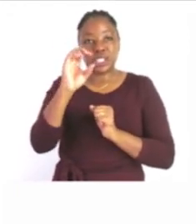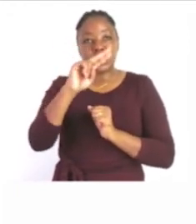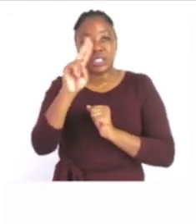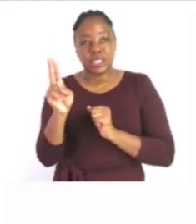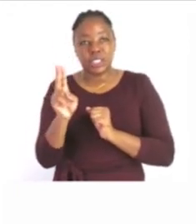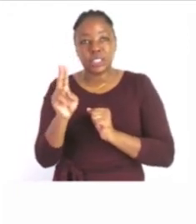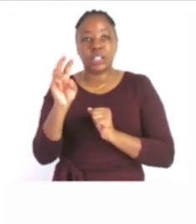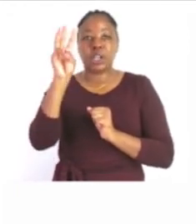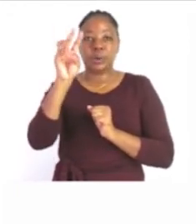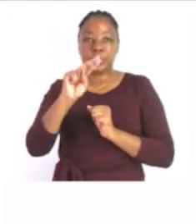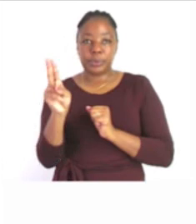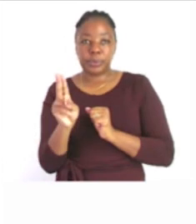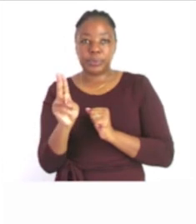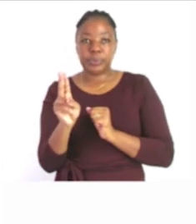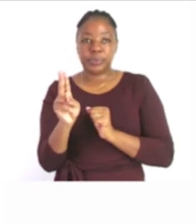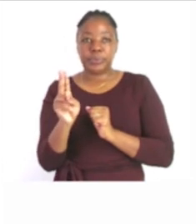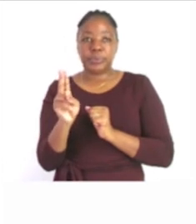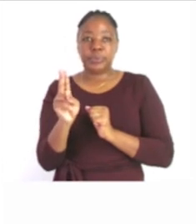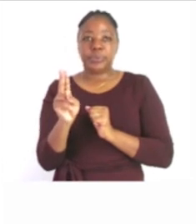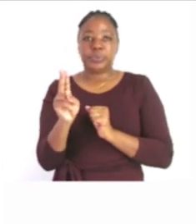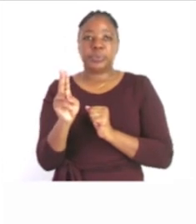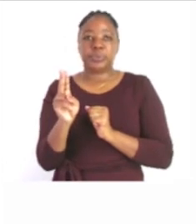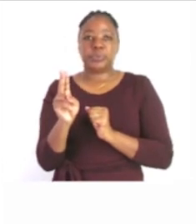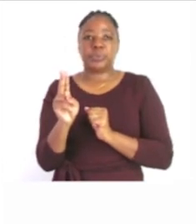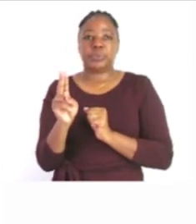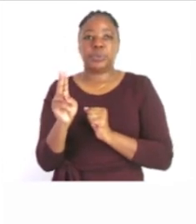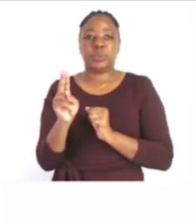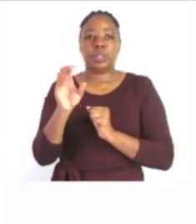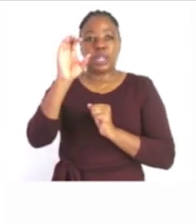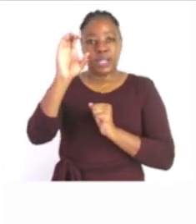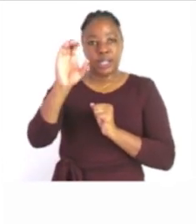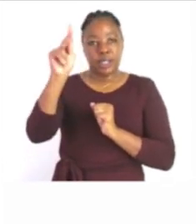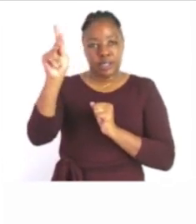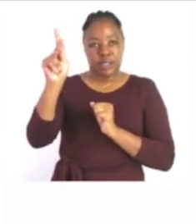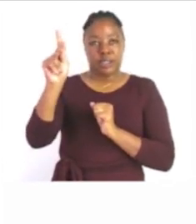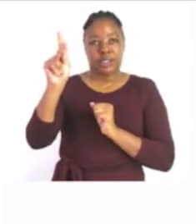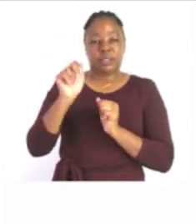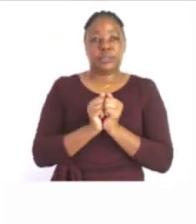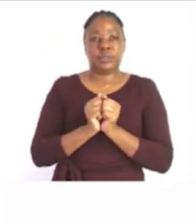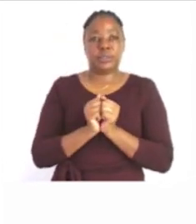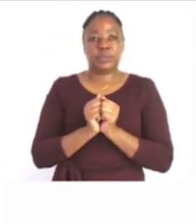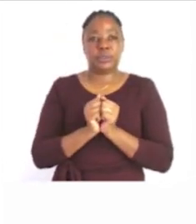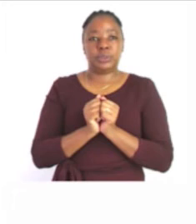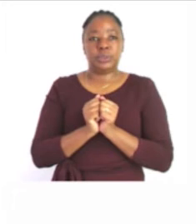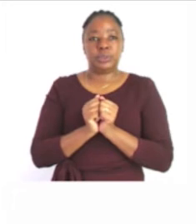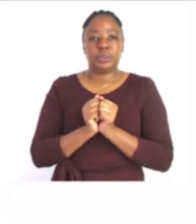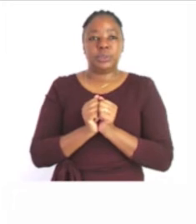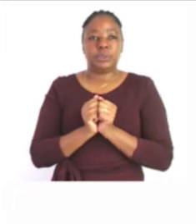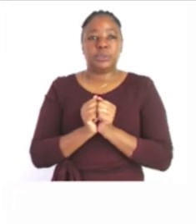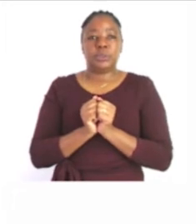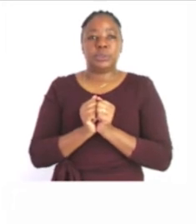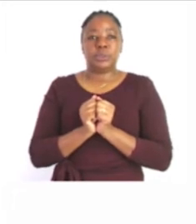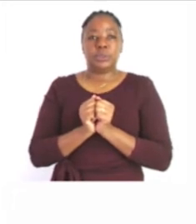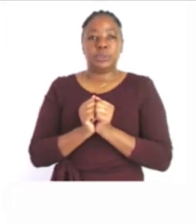and the last one we have is k. What I would like us to do is that we are going to